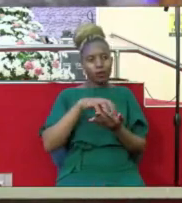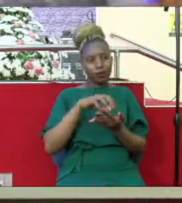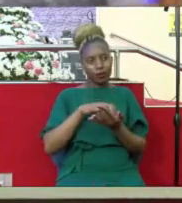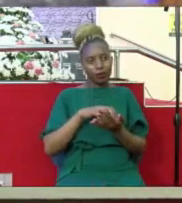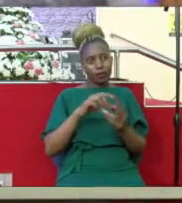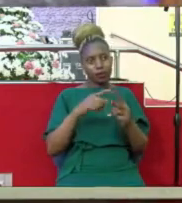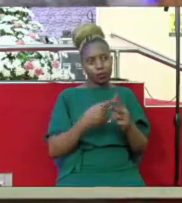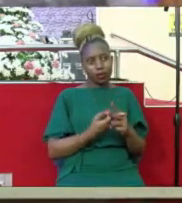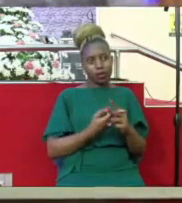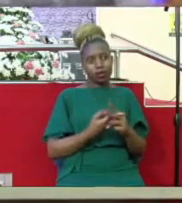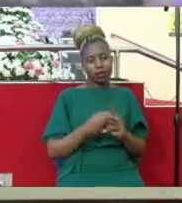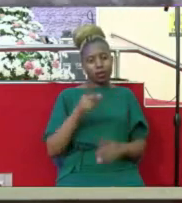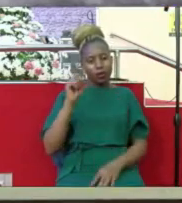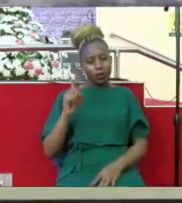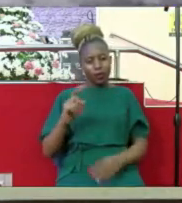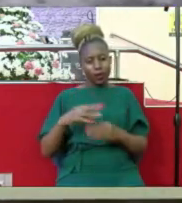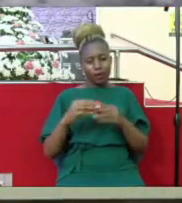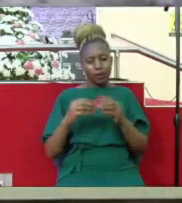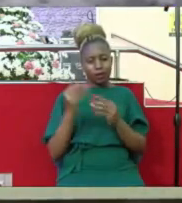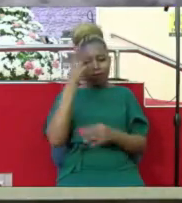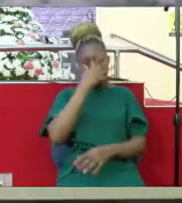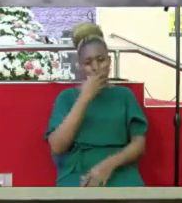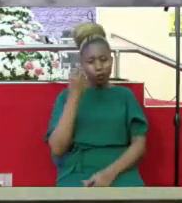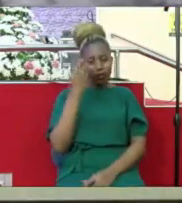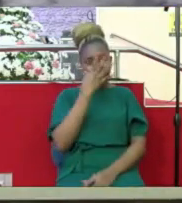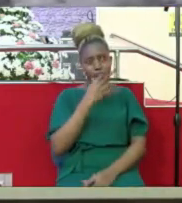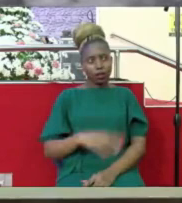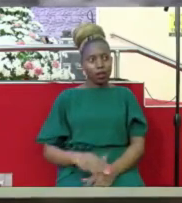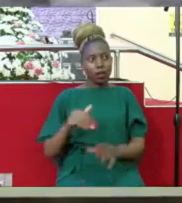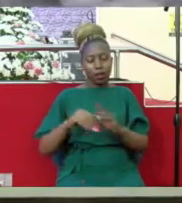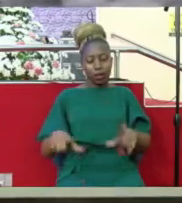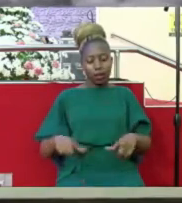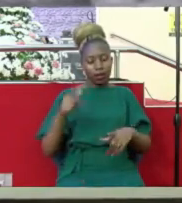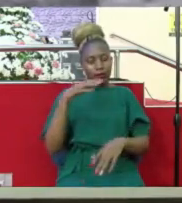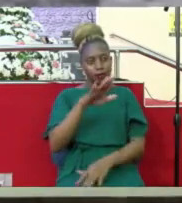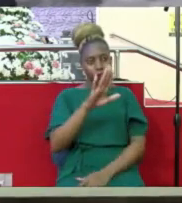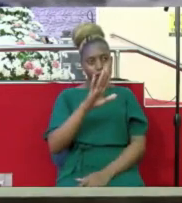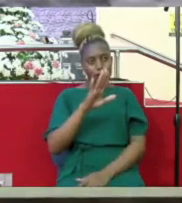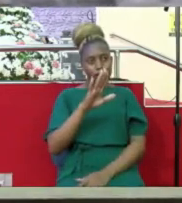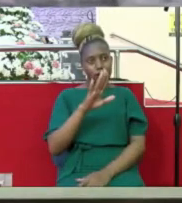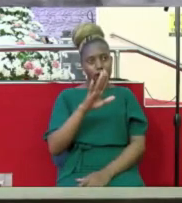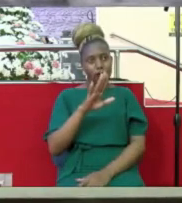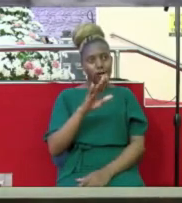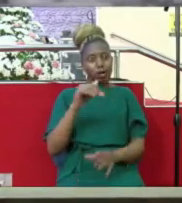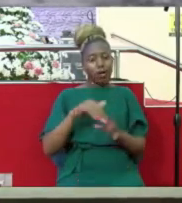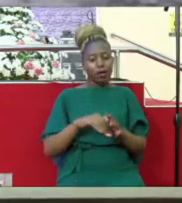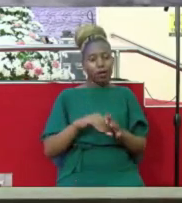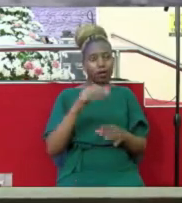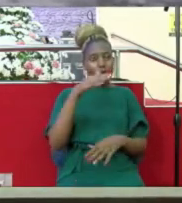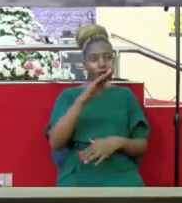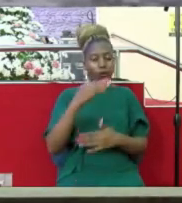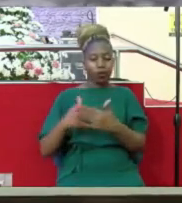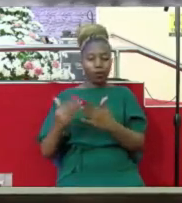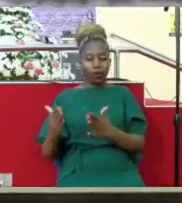to bring forth beauty. Anataka kuleta umaridadi. In your life. Katika maisha yako. And in your neighbor's life. Na katika